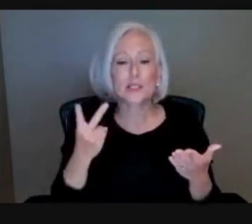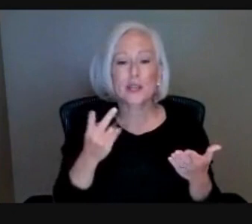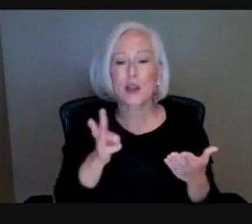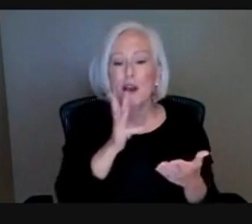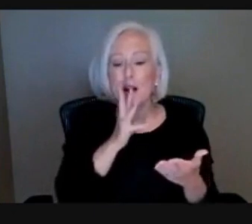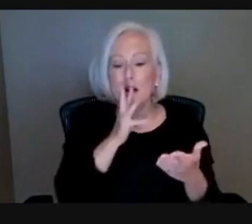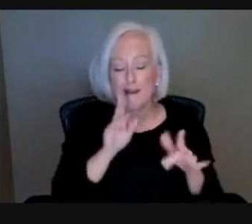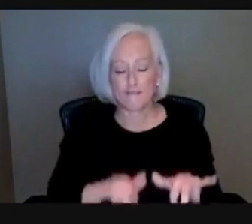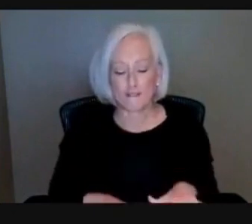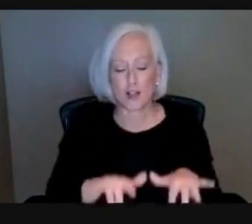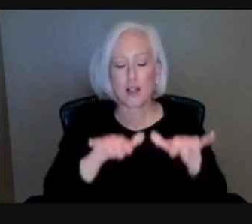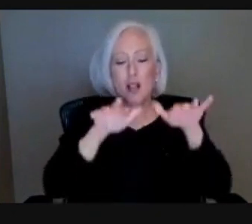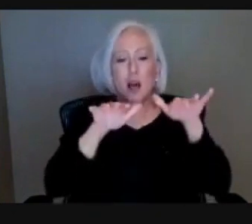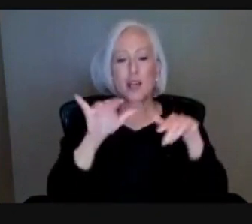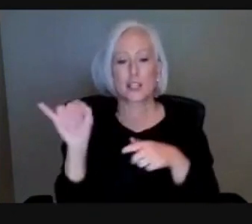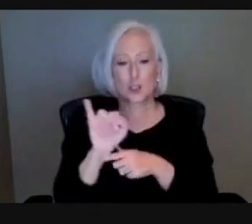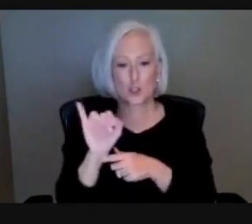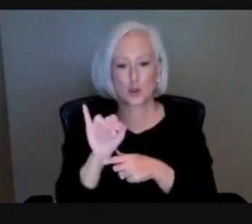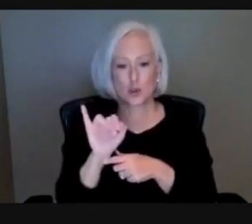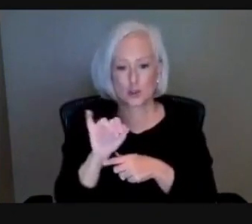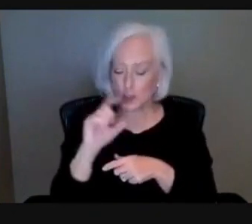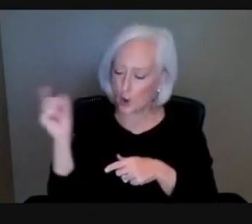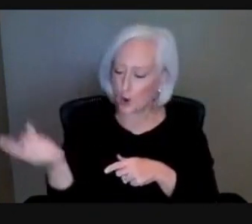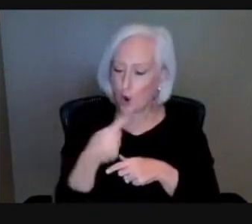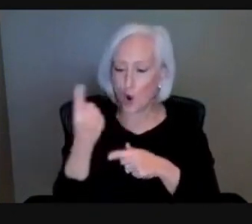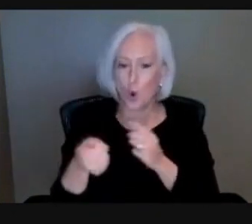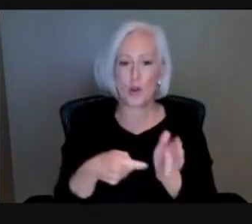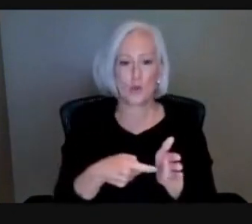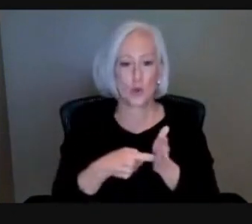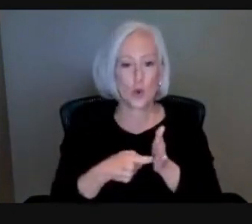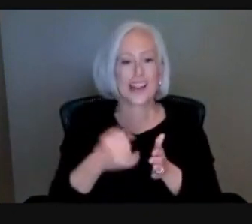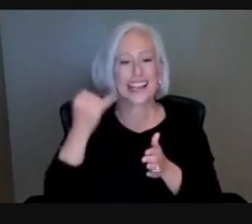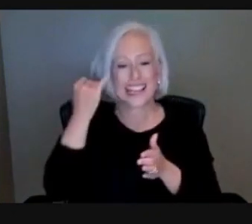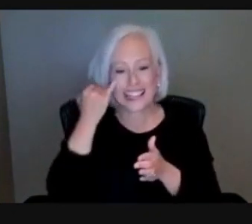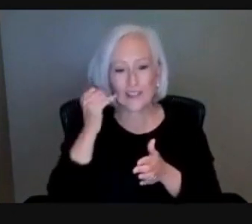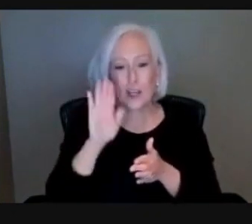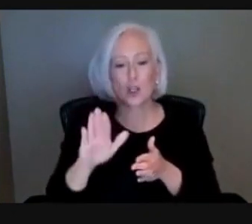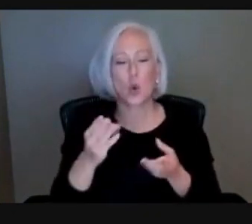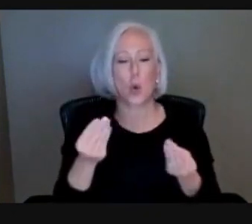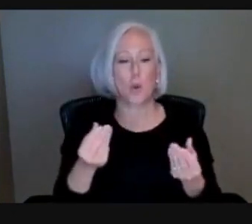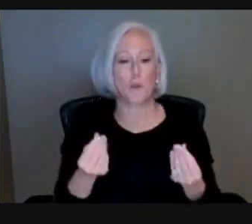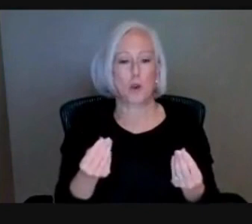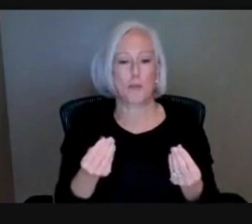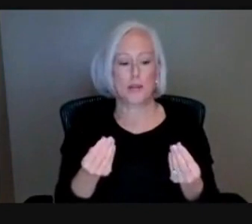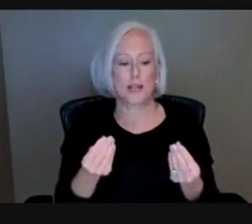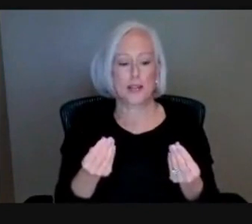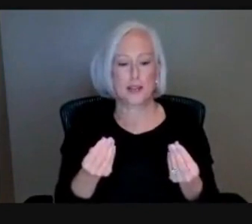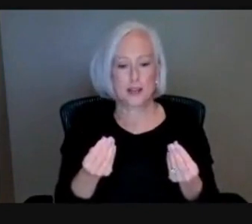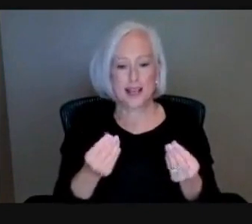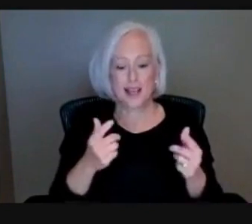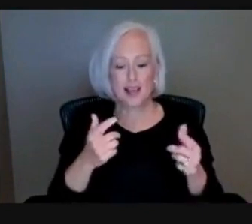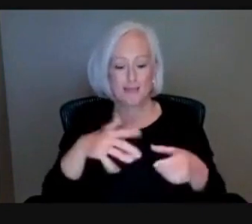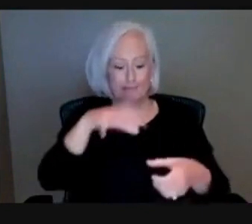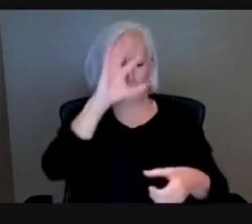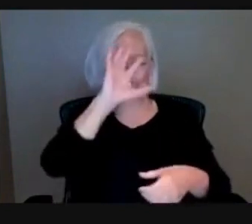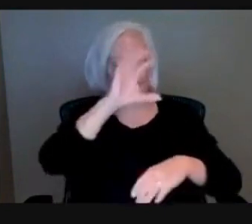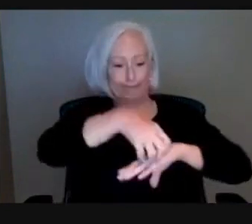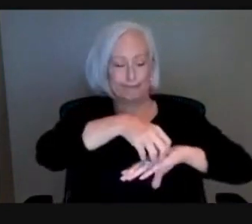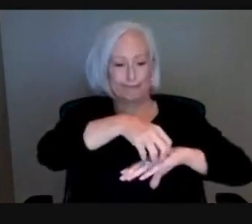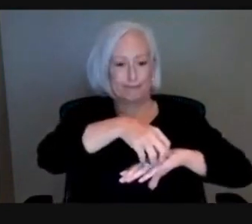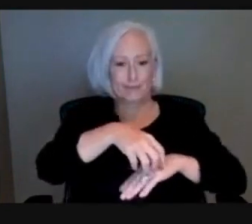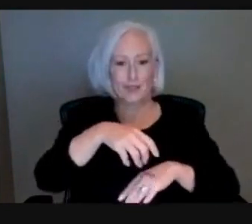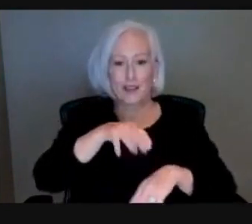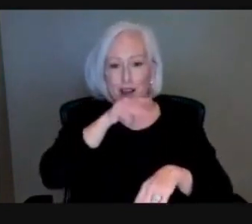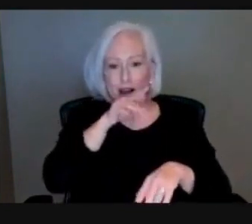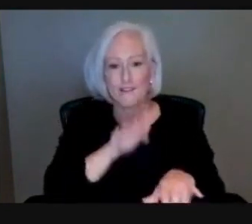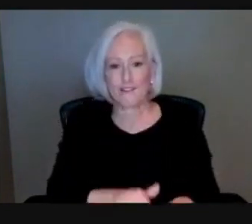is always a requirement that you have to pay monthly if your property is dedicated in a flood zone. That's not always the case.